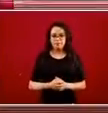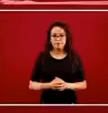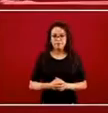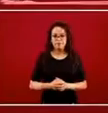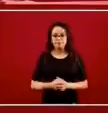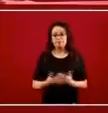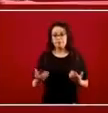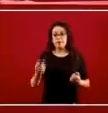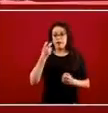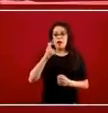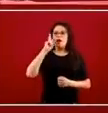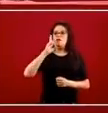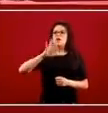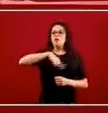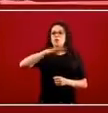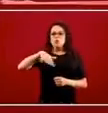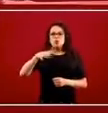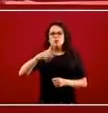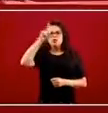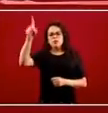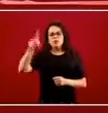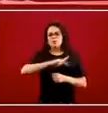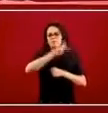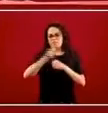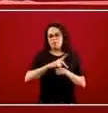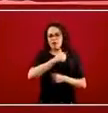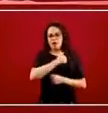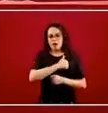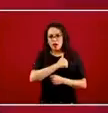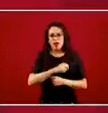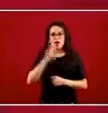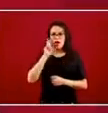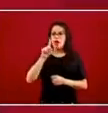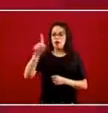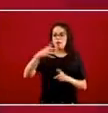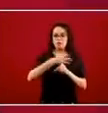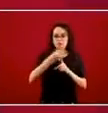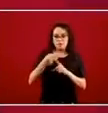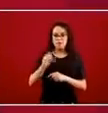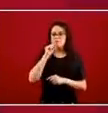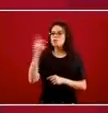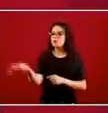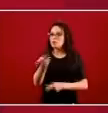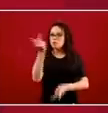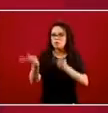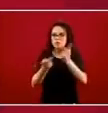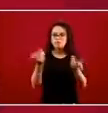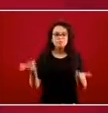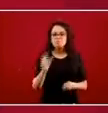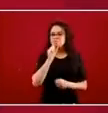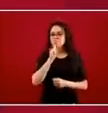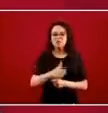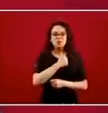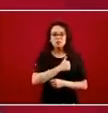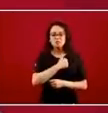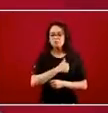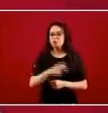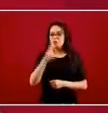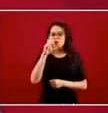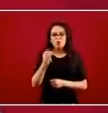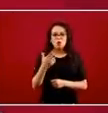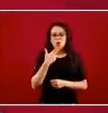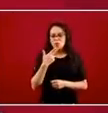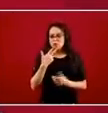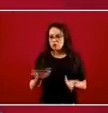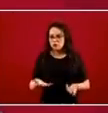epidemic. We also had a similar search in Canada, and the same thing happened. Canada is not using fast